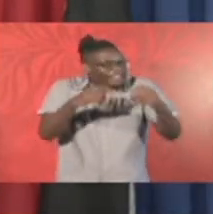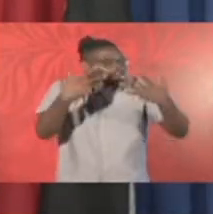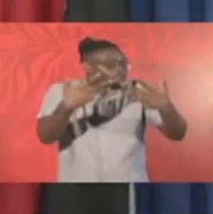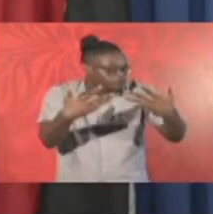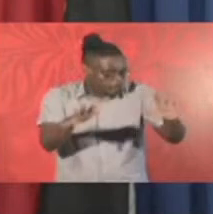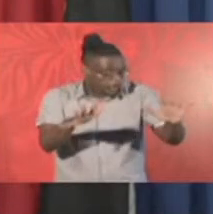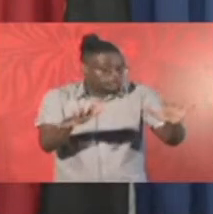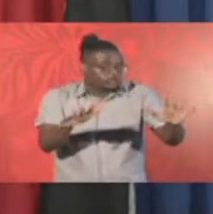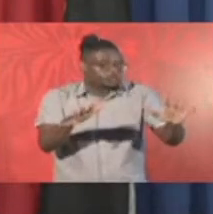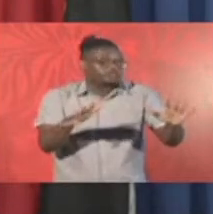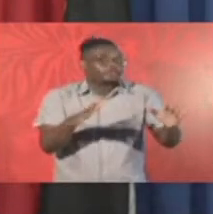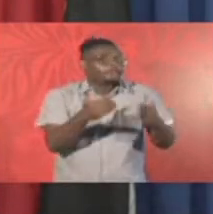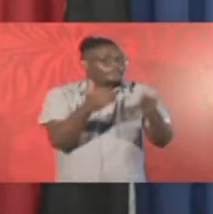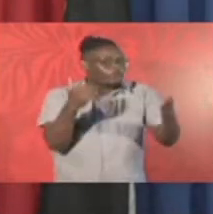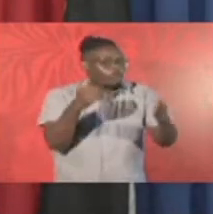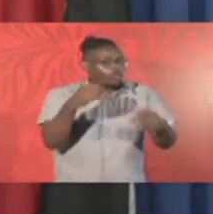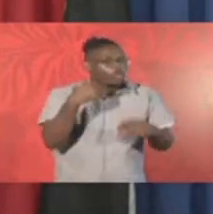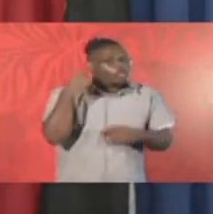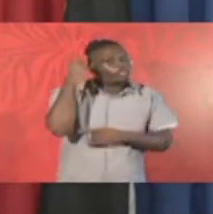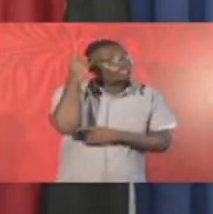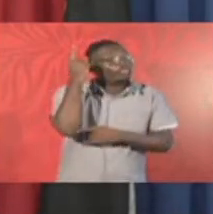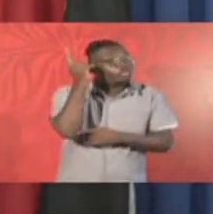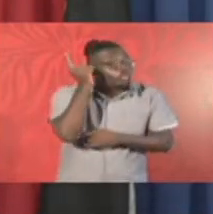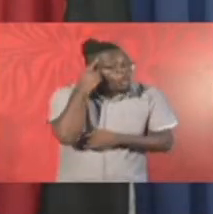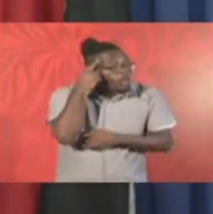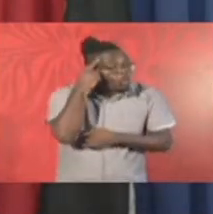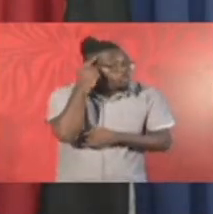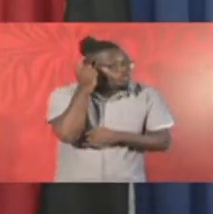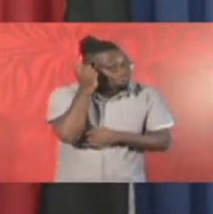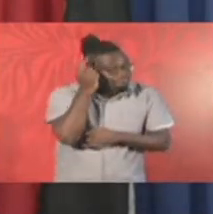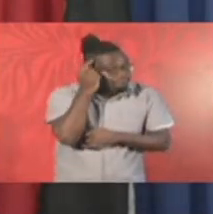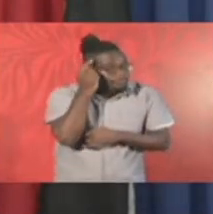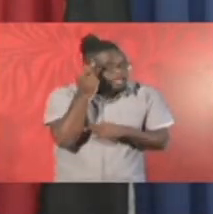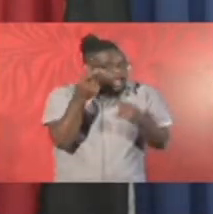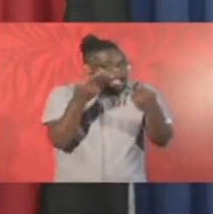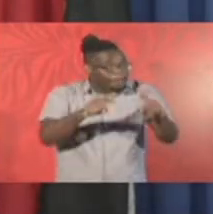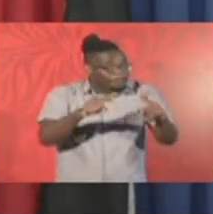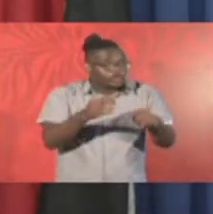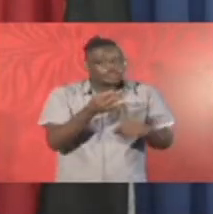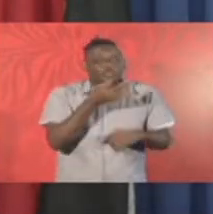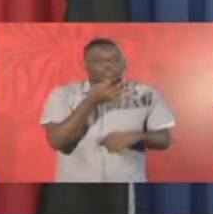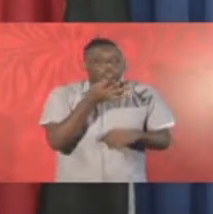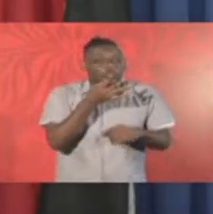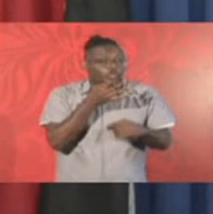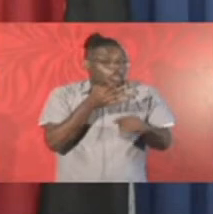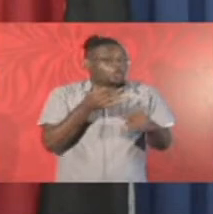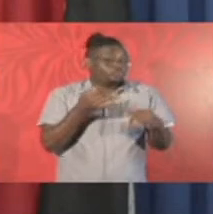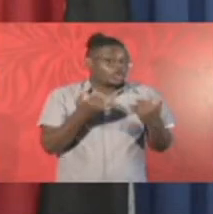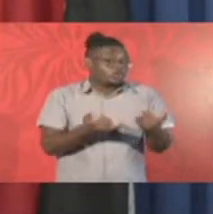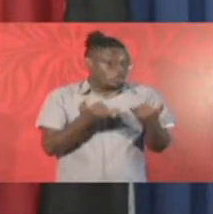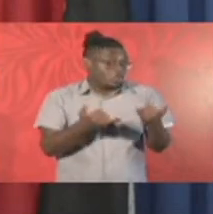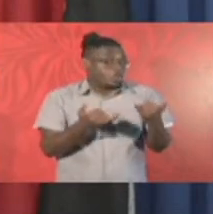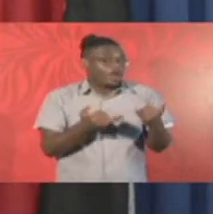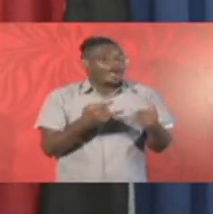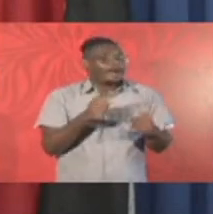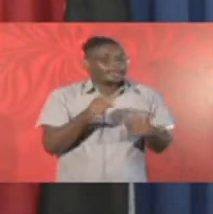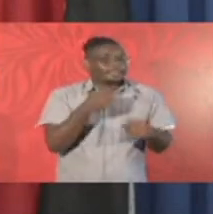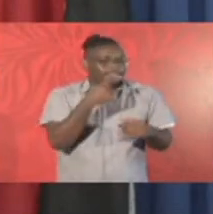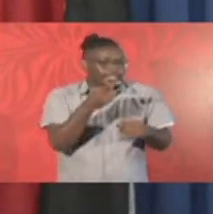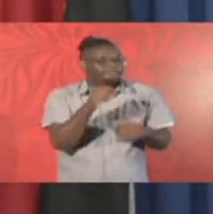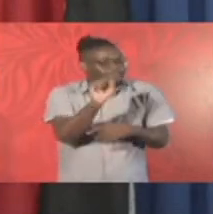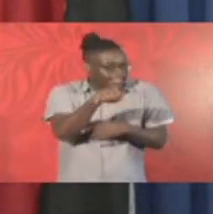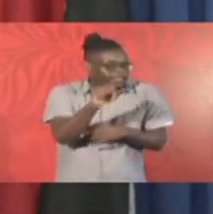June, seeing what has happened now in August, we are now in a better position to say where we think our point of safety would